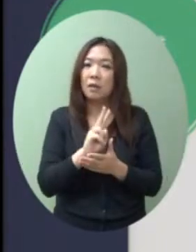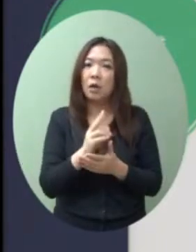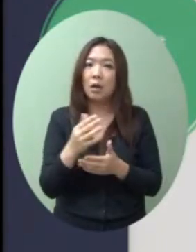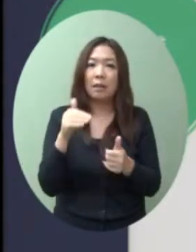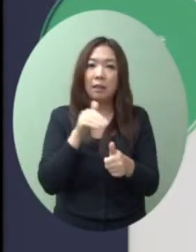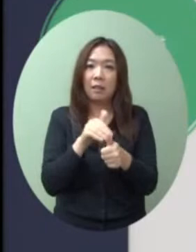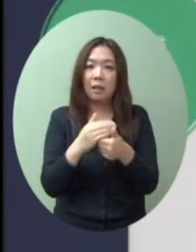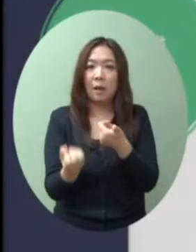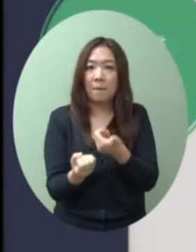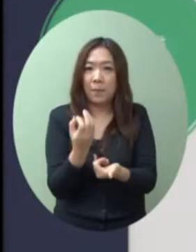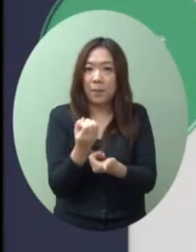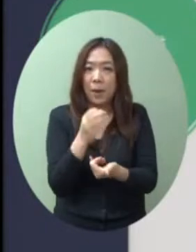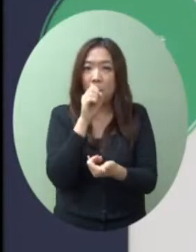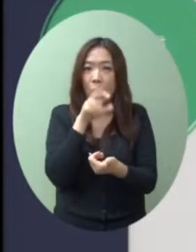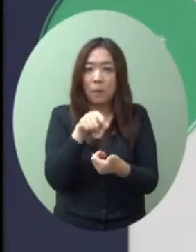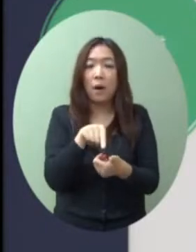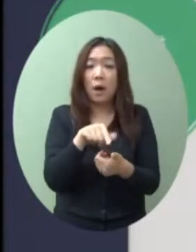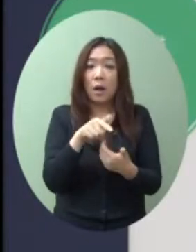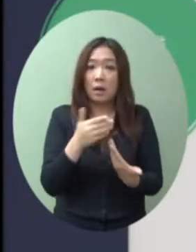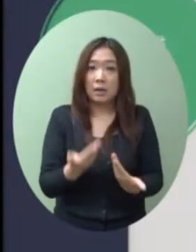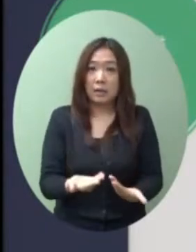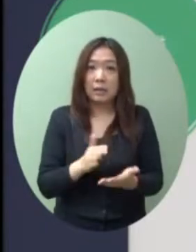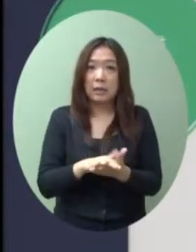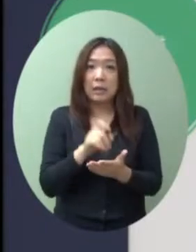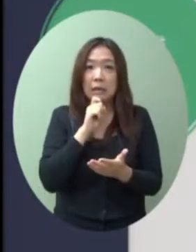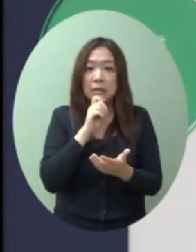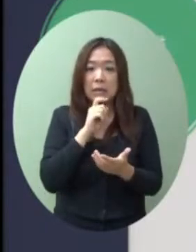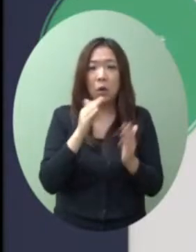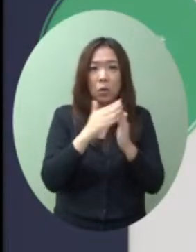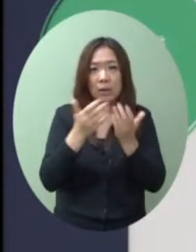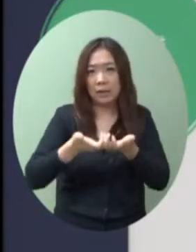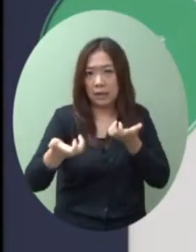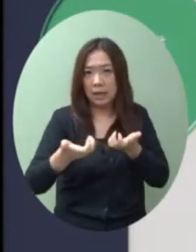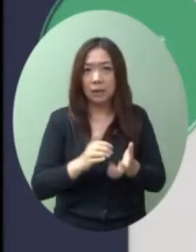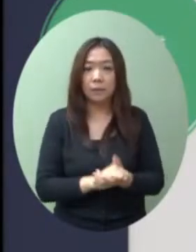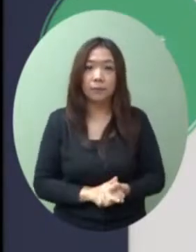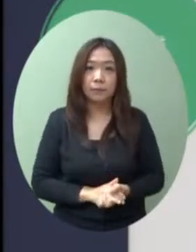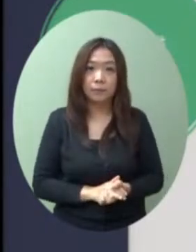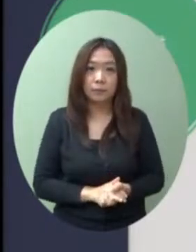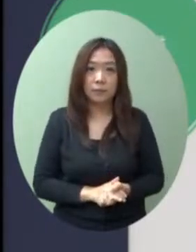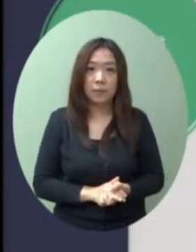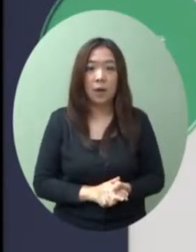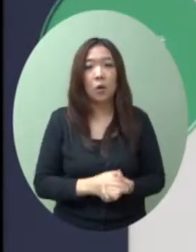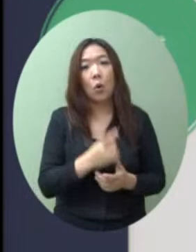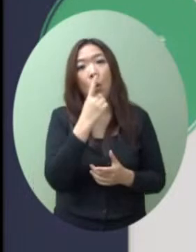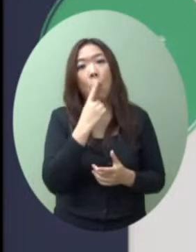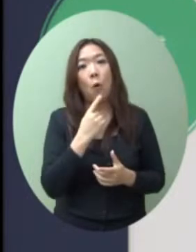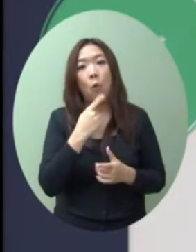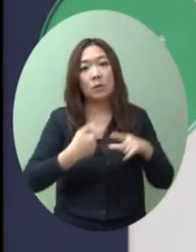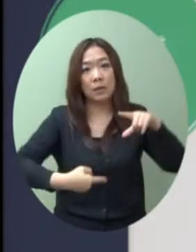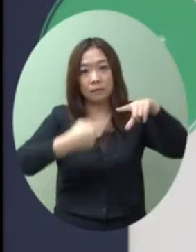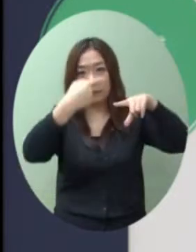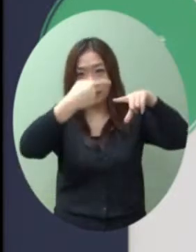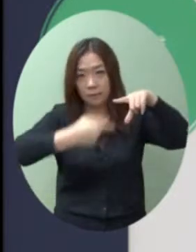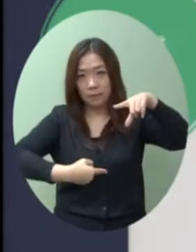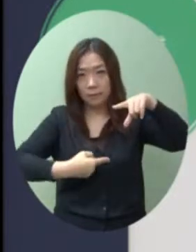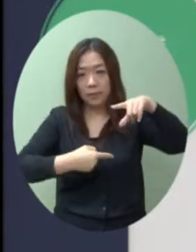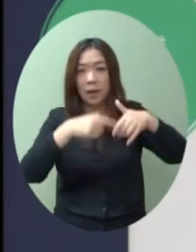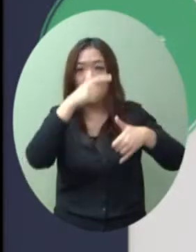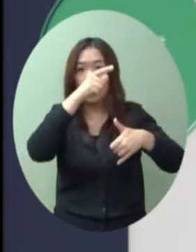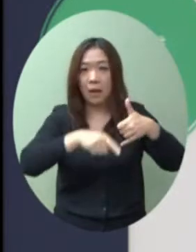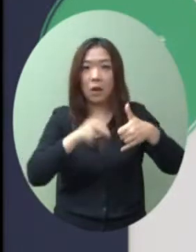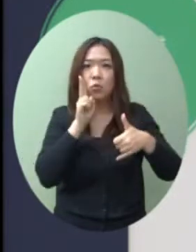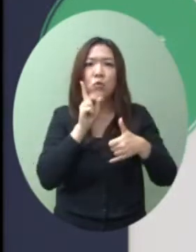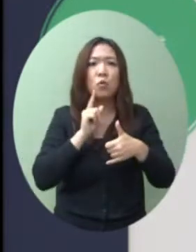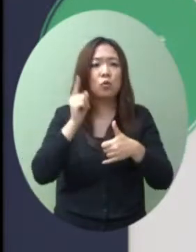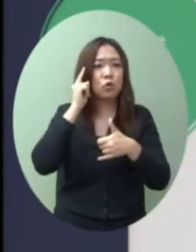data in the database, and the QR code would turn red, and a notification would be sent to the person, notifying him that